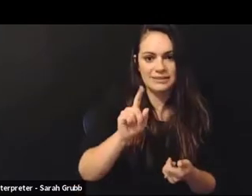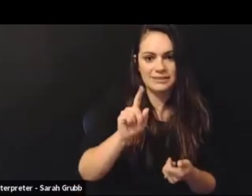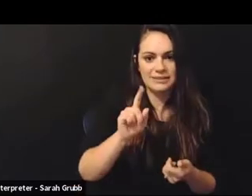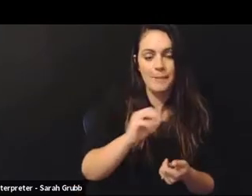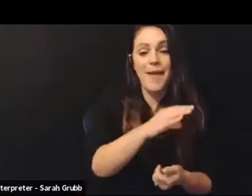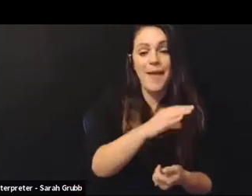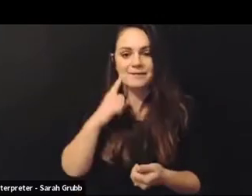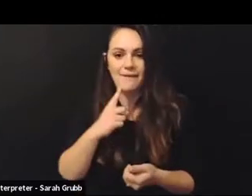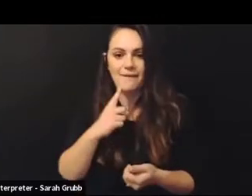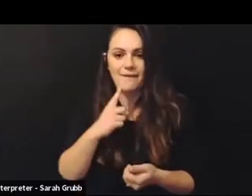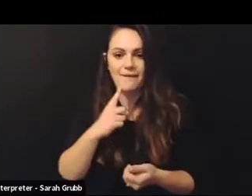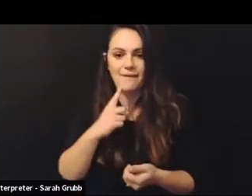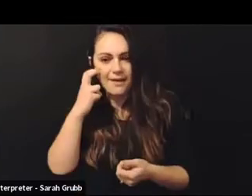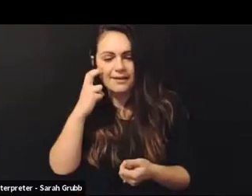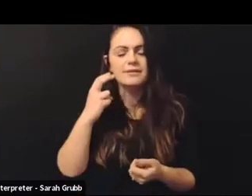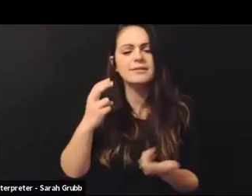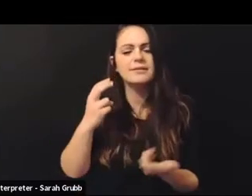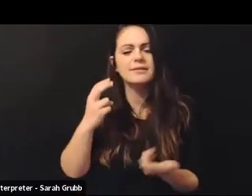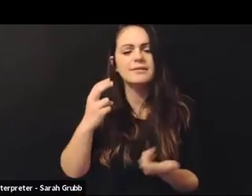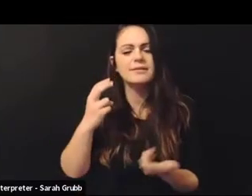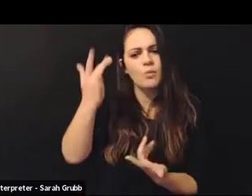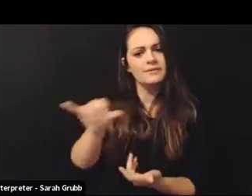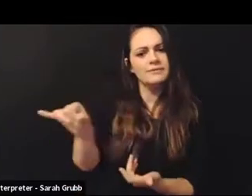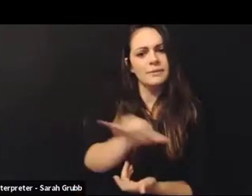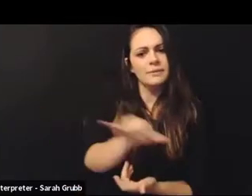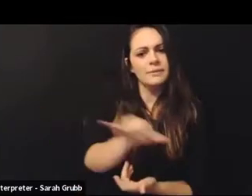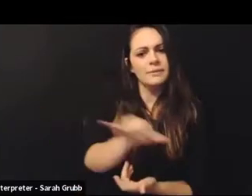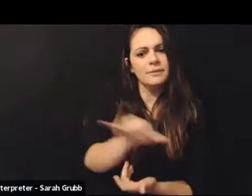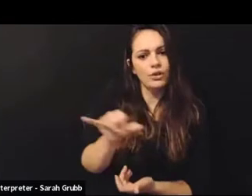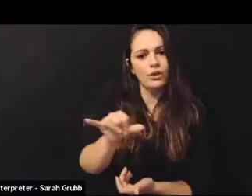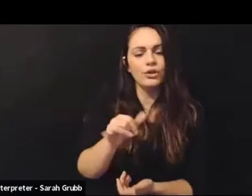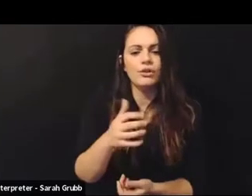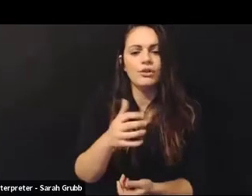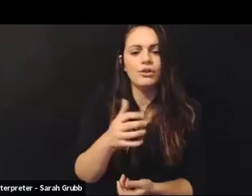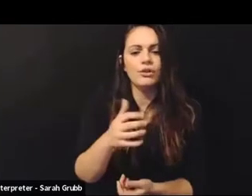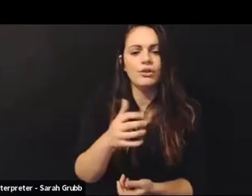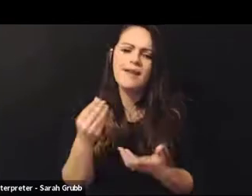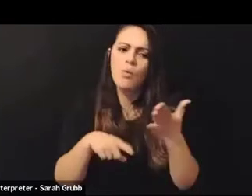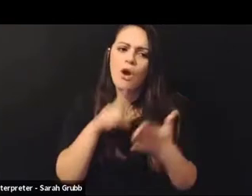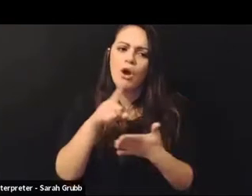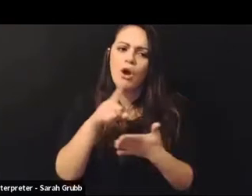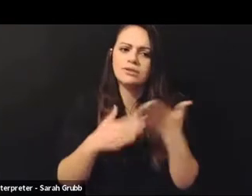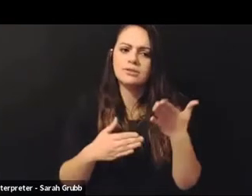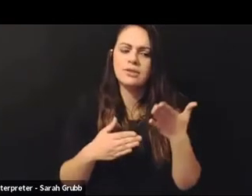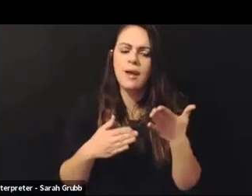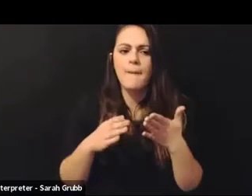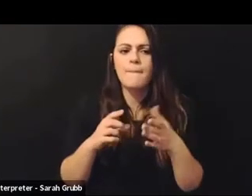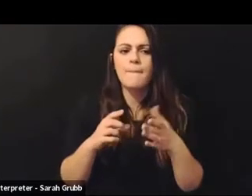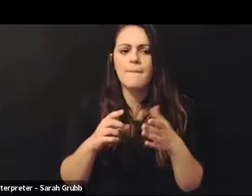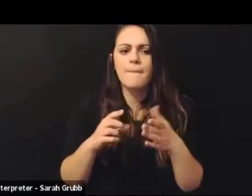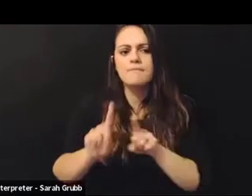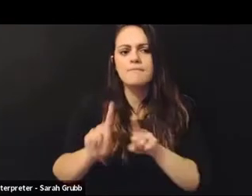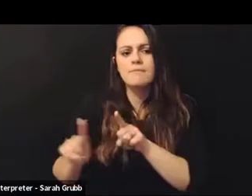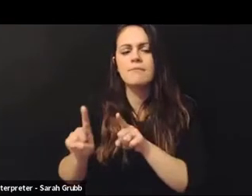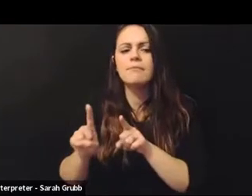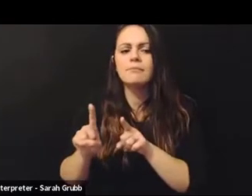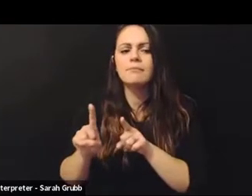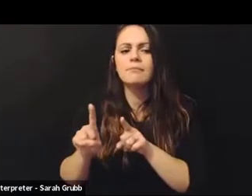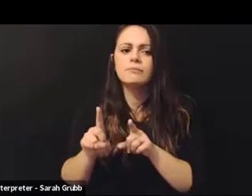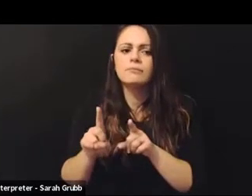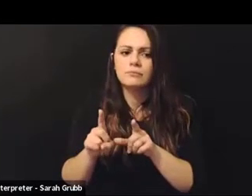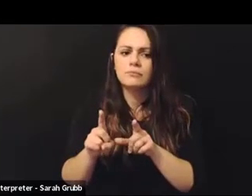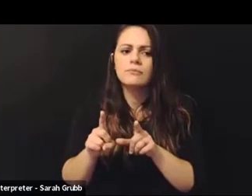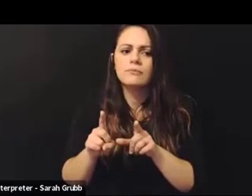look so much alike, and what are some ways to think about practices that might be evidence-based for